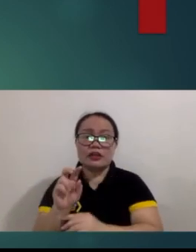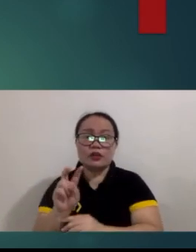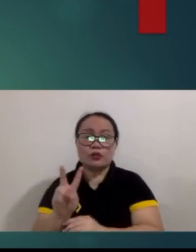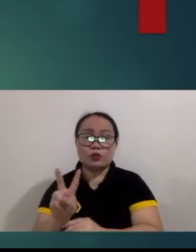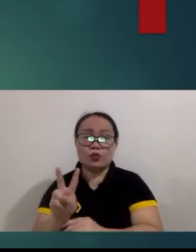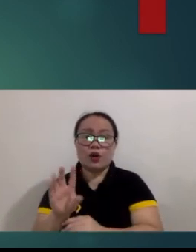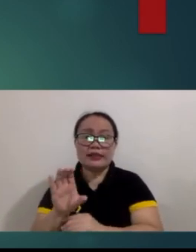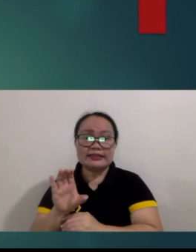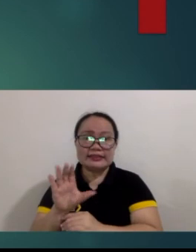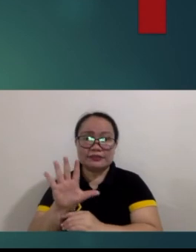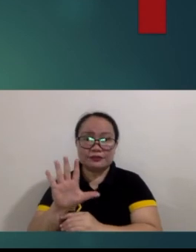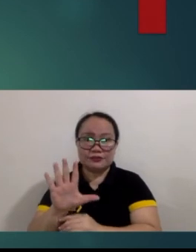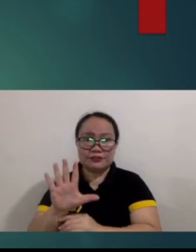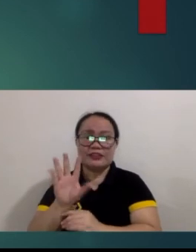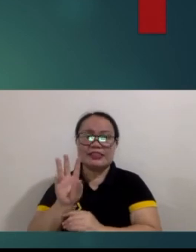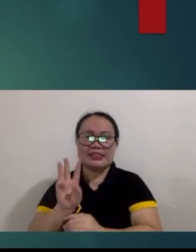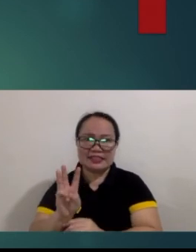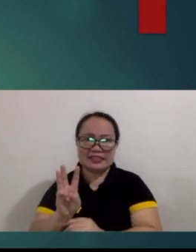equals